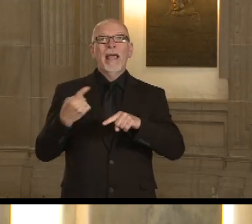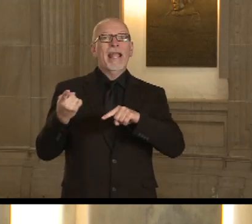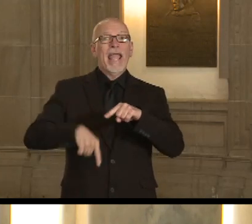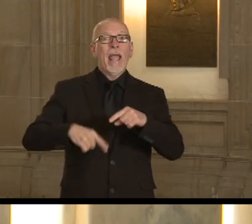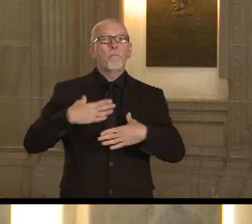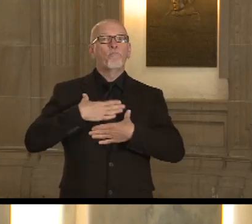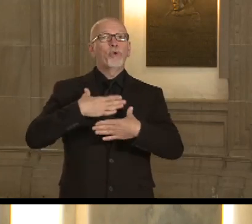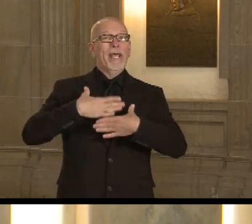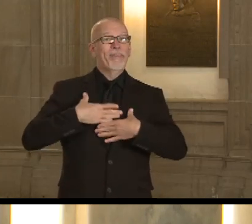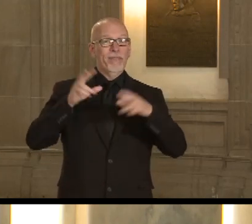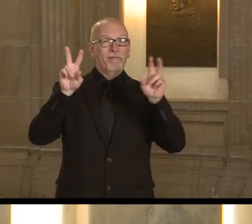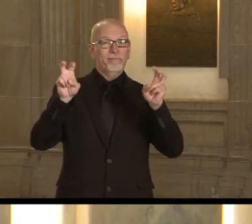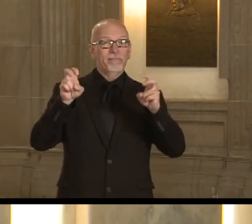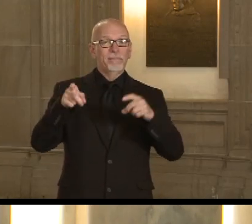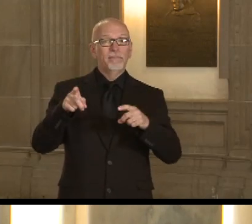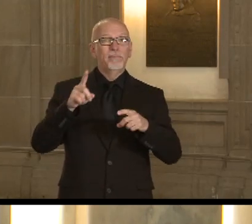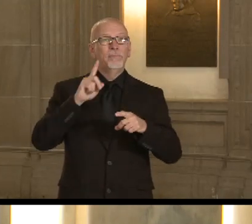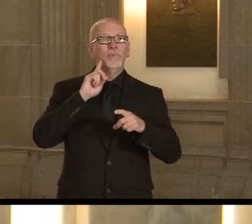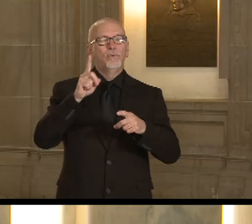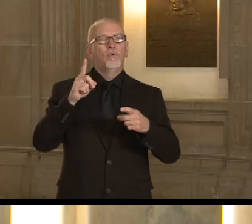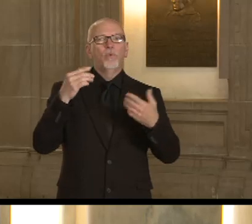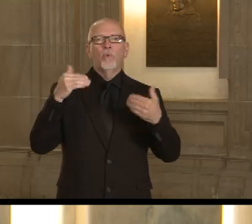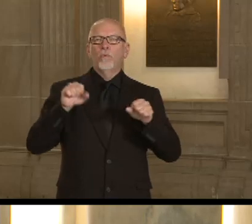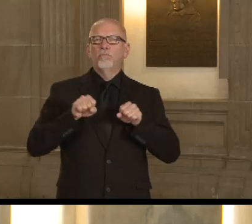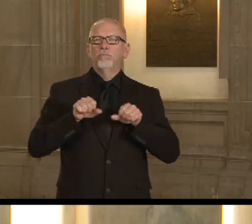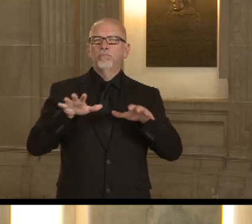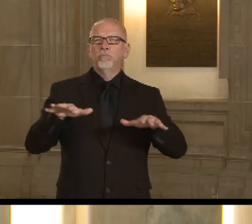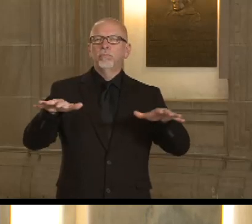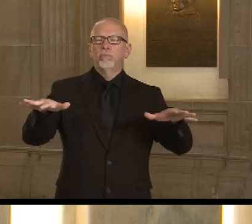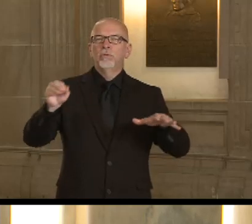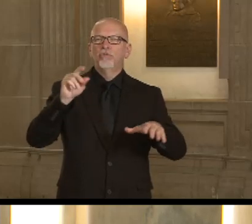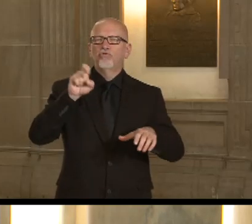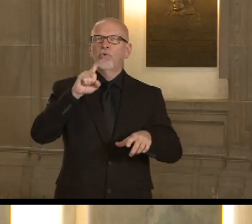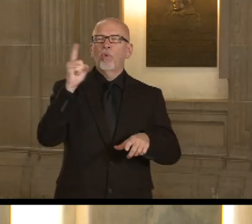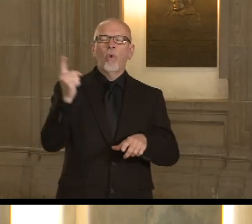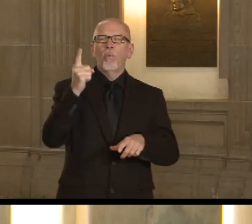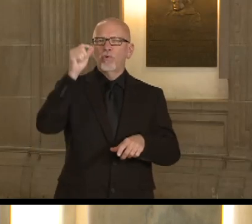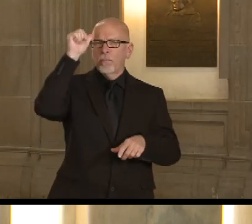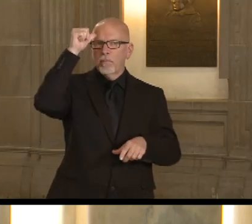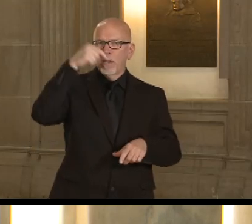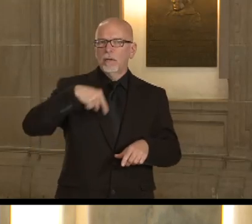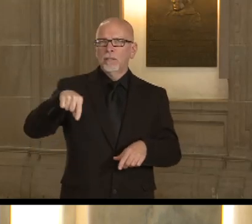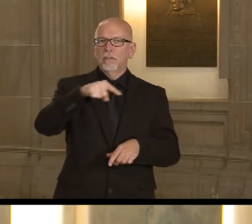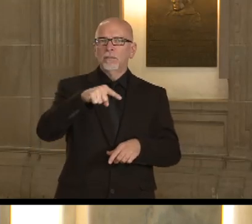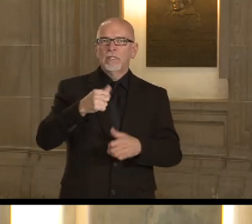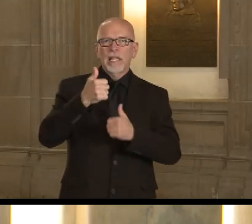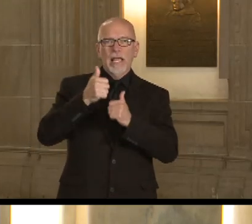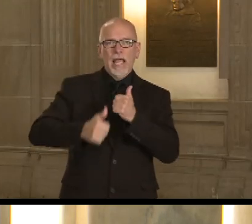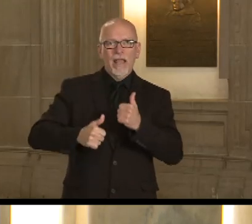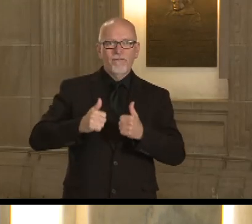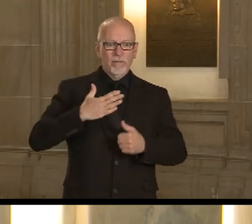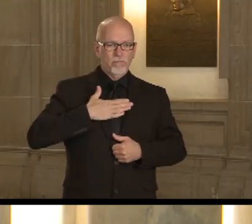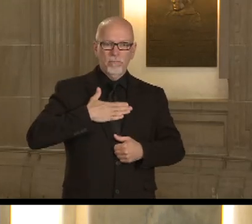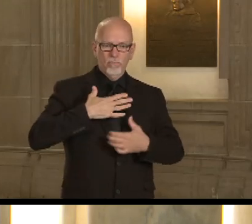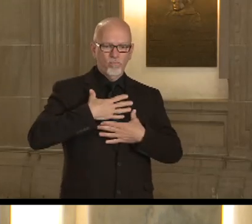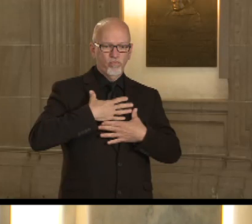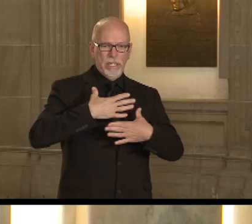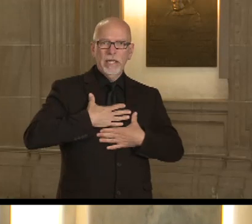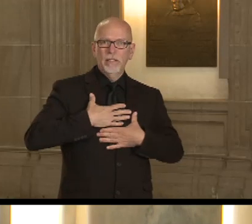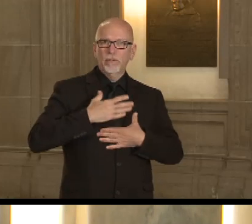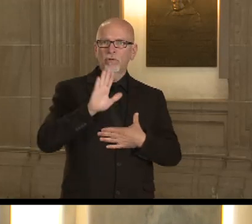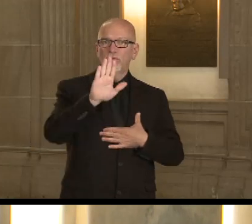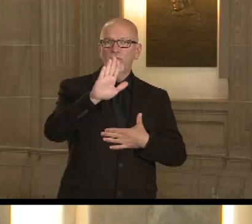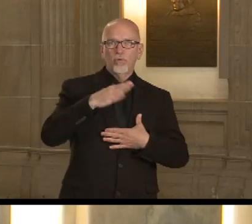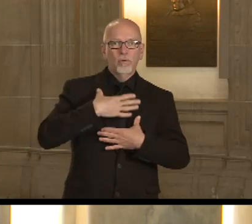breathe," haunts and should forever remind us that every breath that we take,